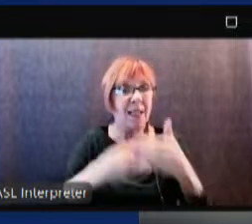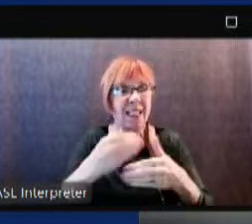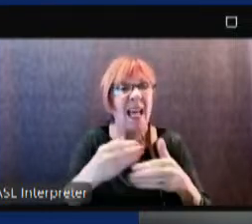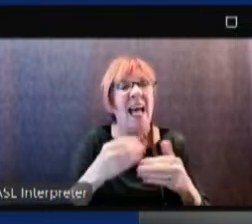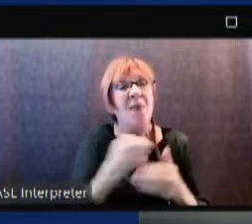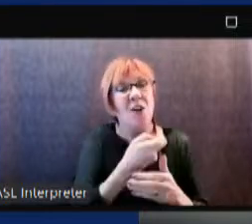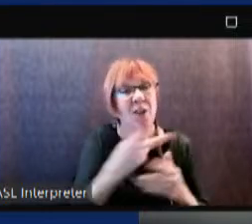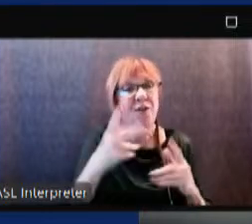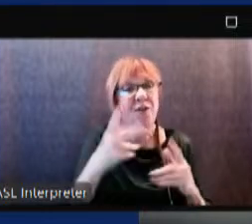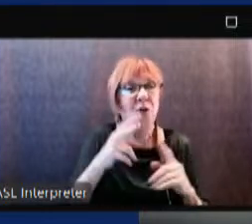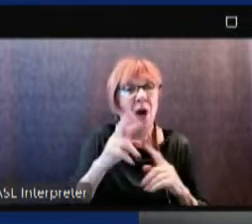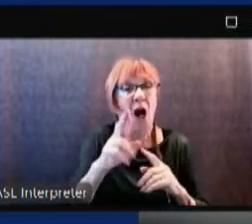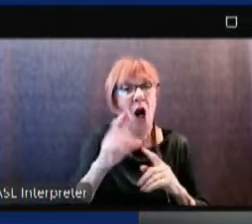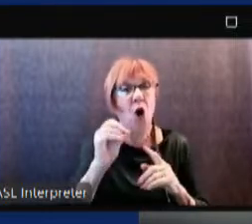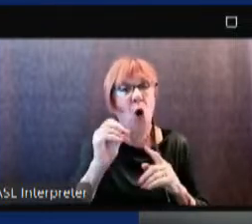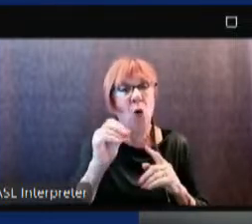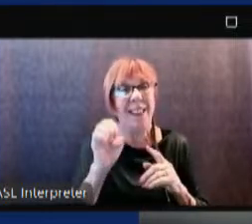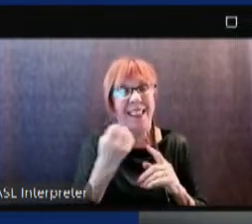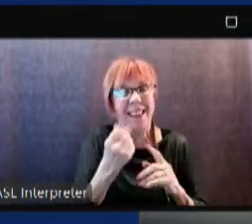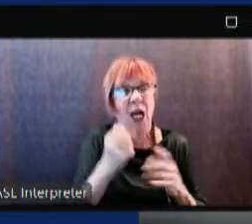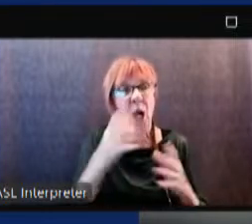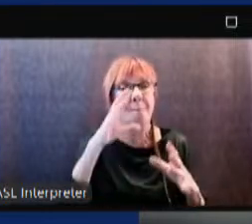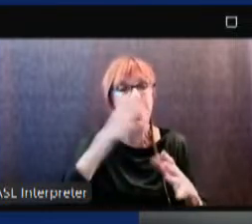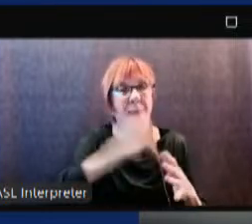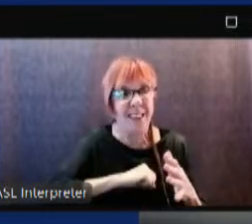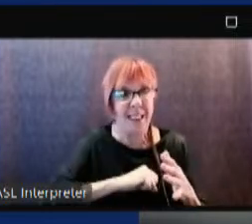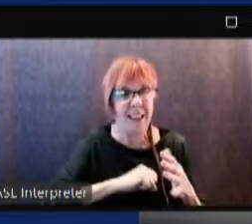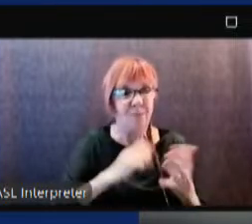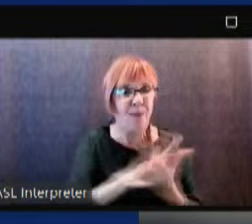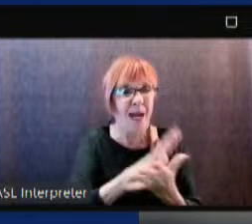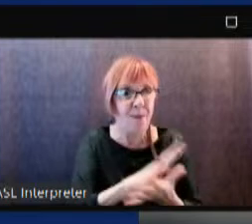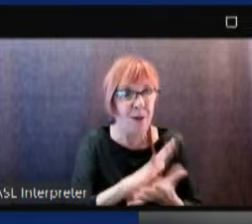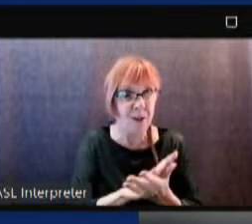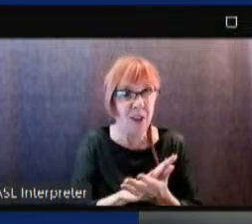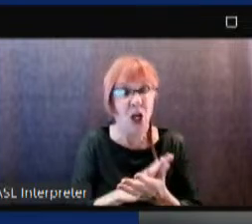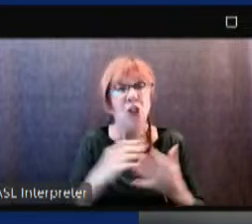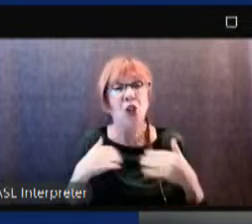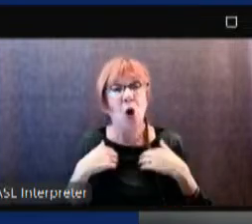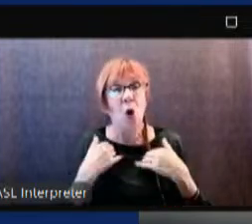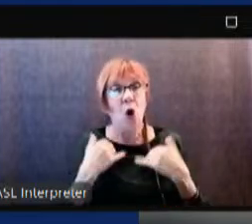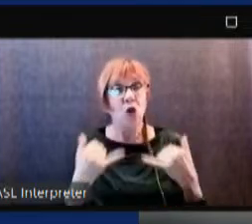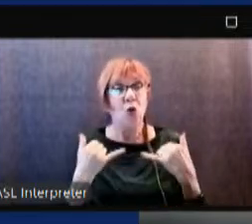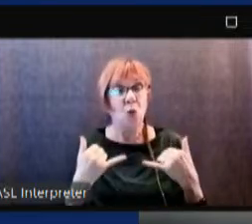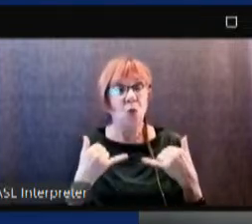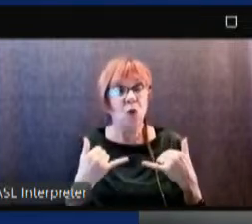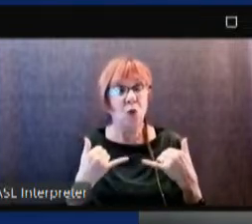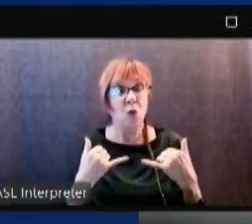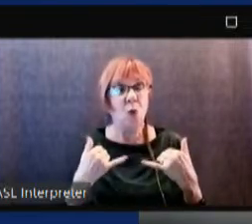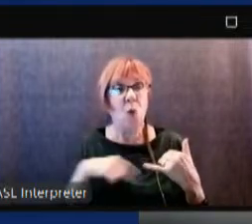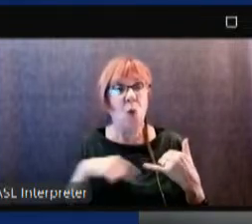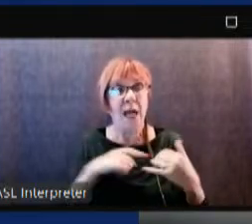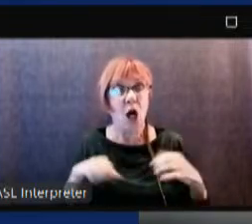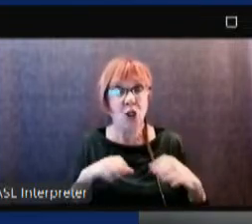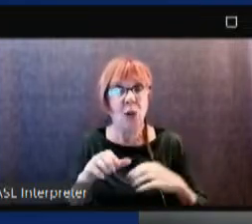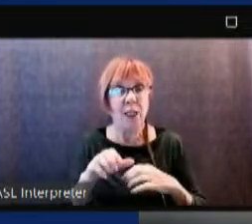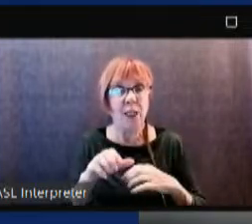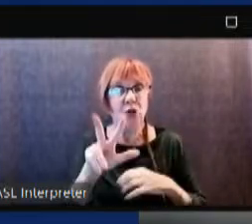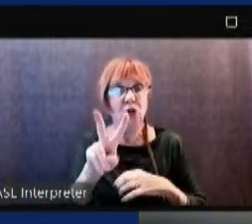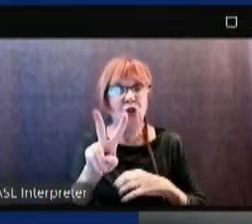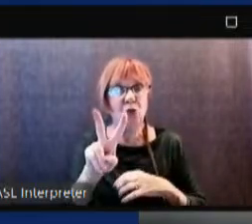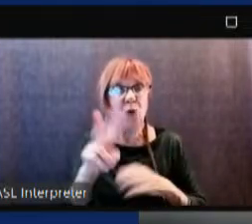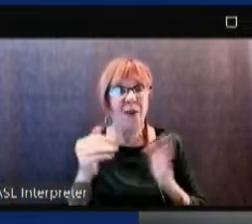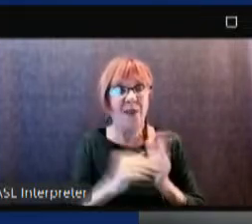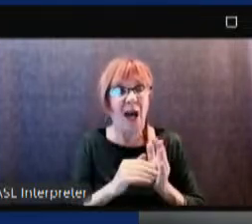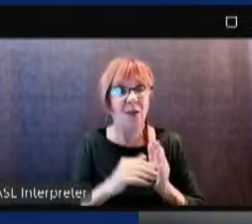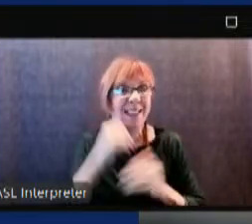So we're at 2,000 a day. Our goal is to get to 3,000 by this weekend. So with more